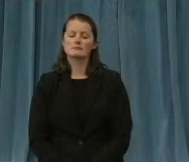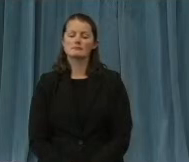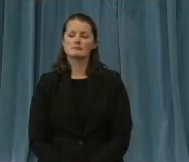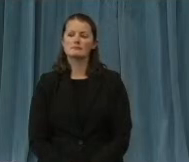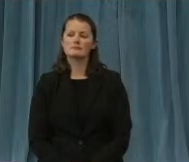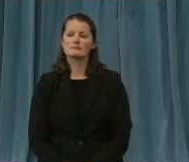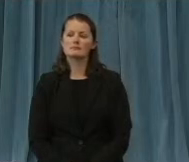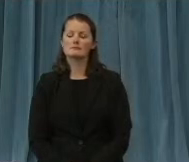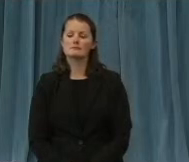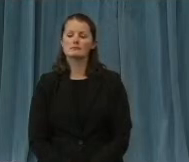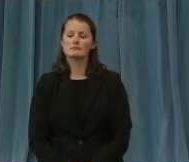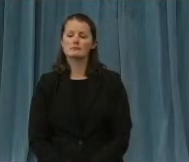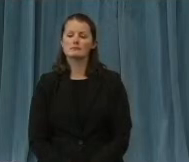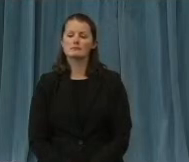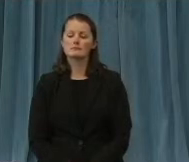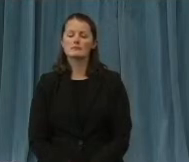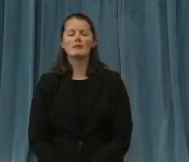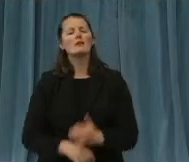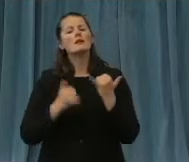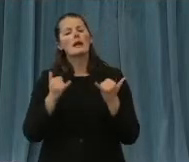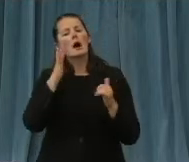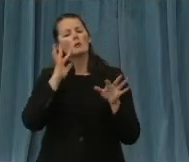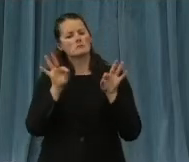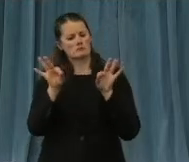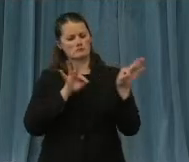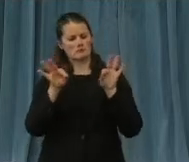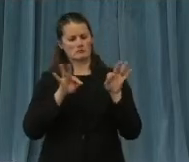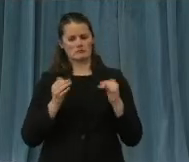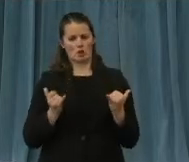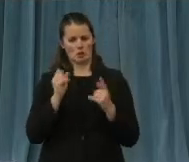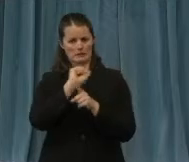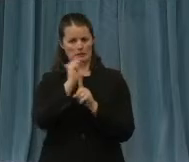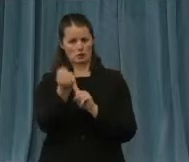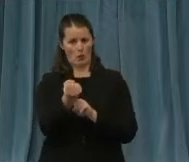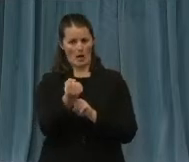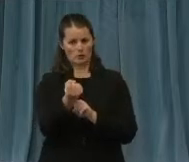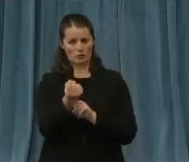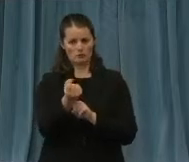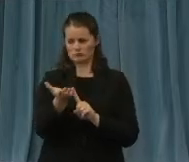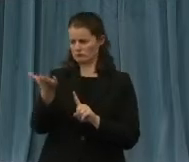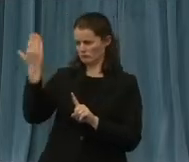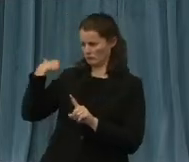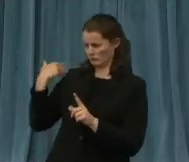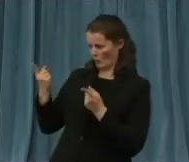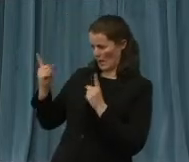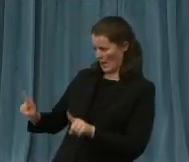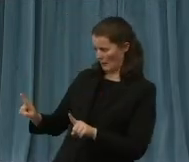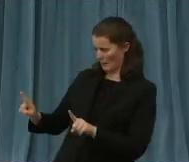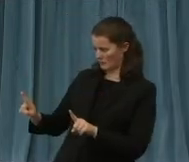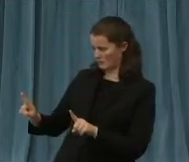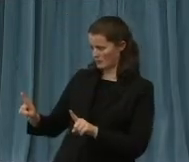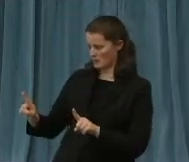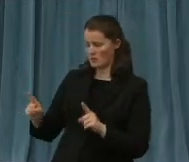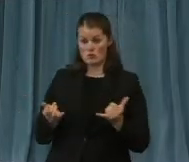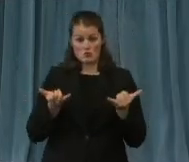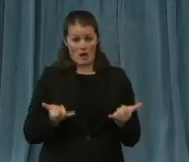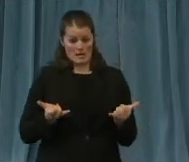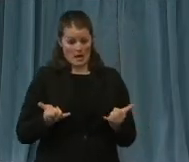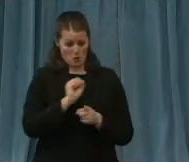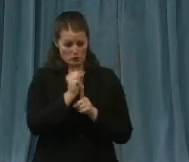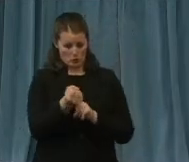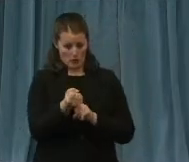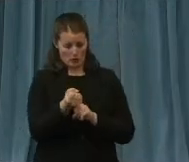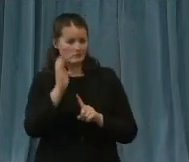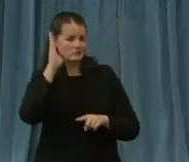I want to begin with a situation report where we've been, where we are, and where we're going. First,